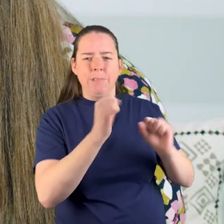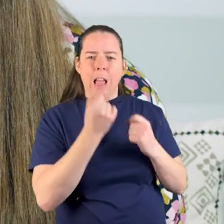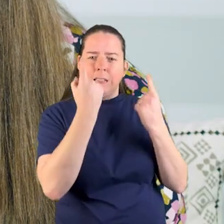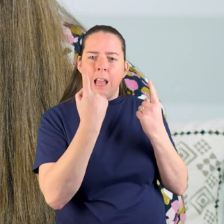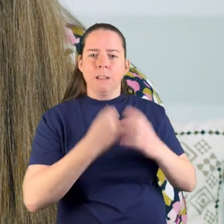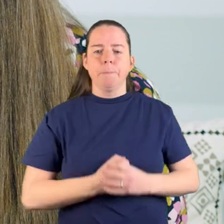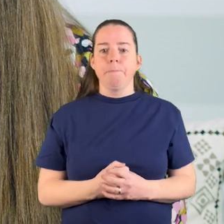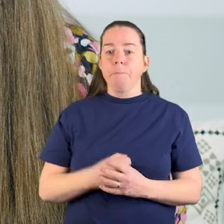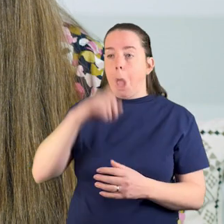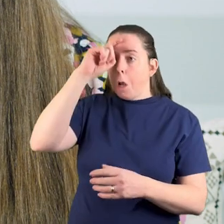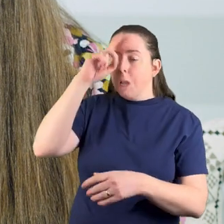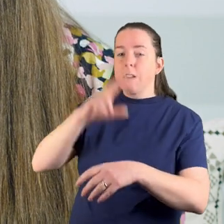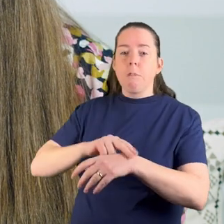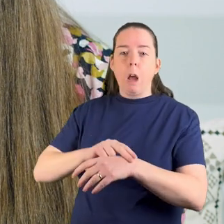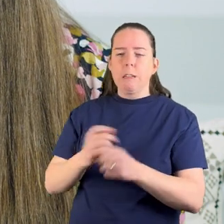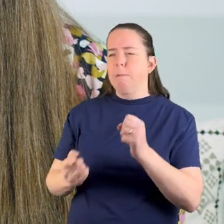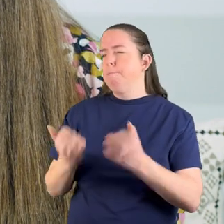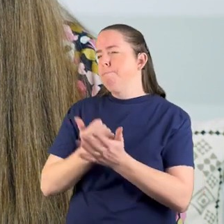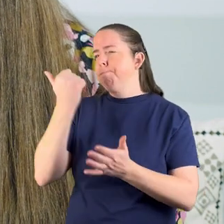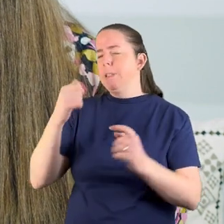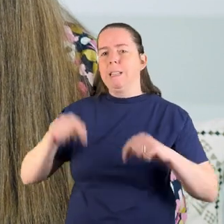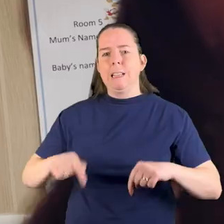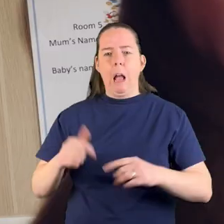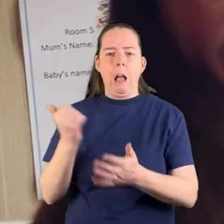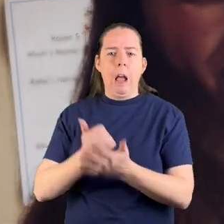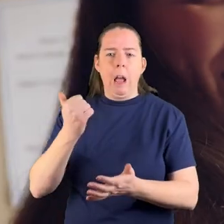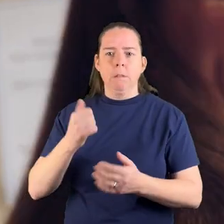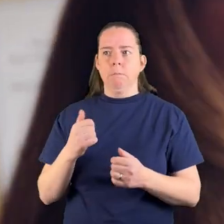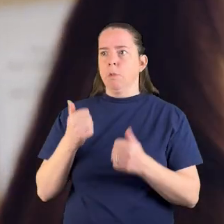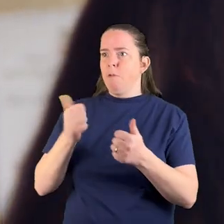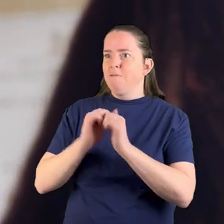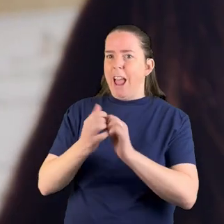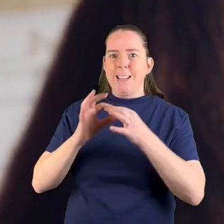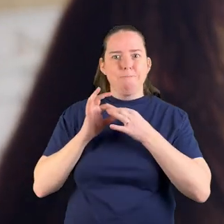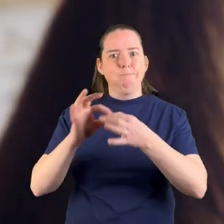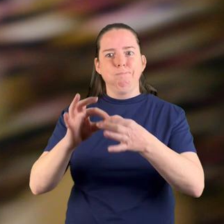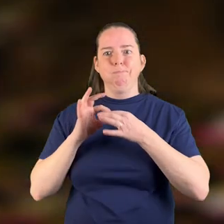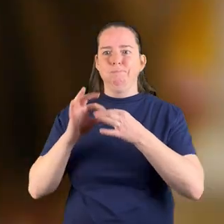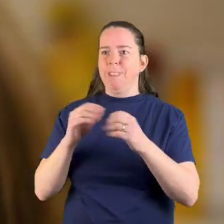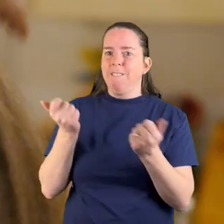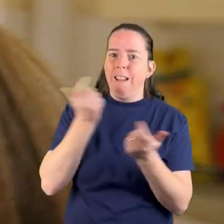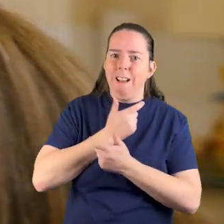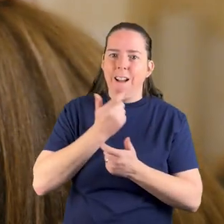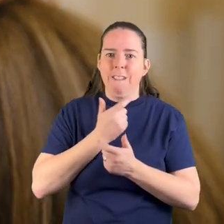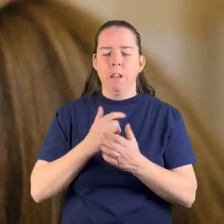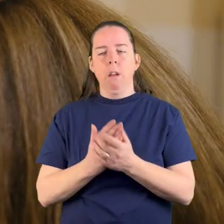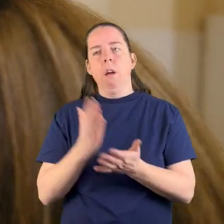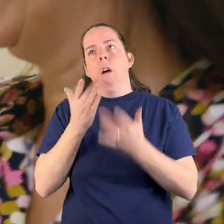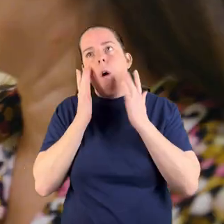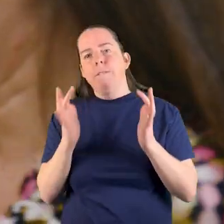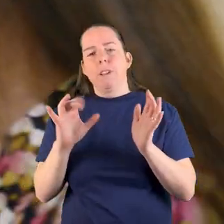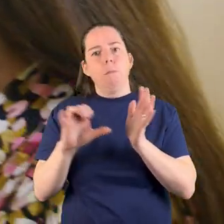have. The nurses and doctors were all fantastic at the Beeches, made some really good friends. We had a laugh. Obviously, it's a